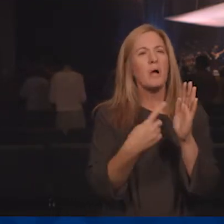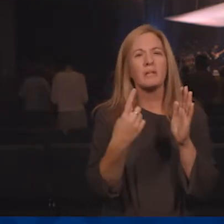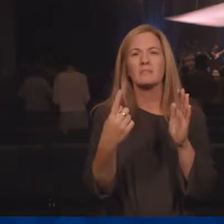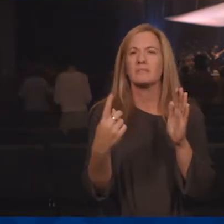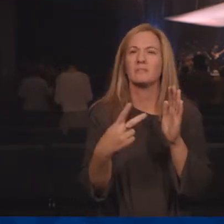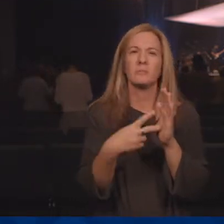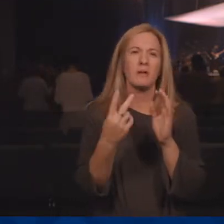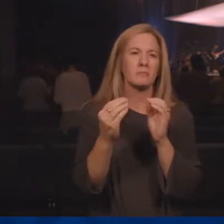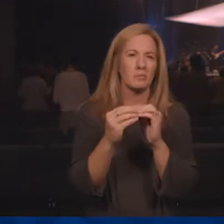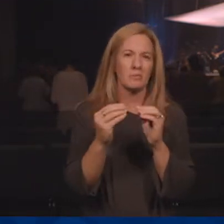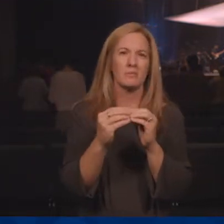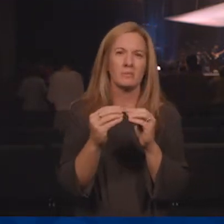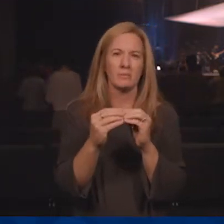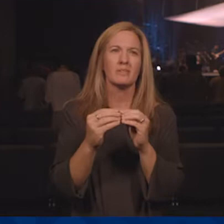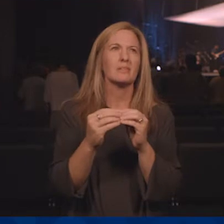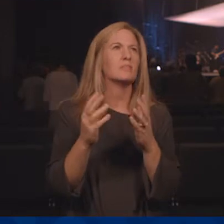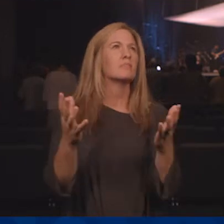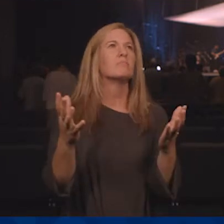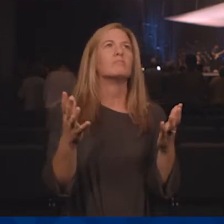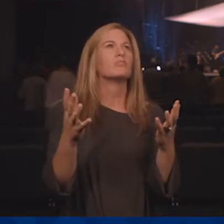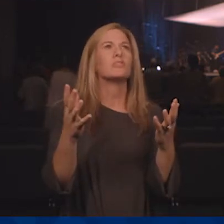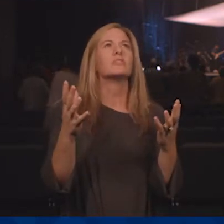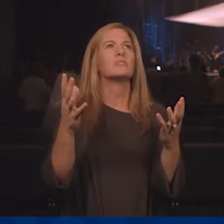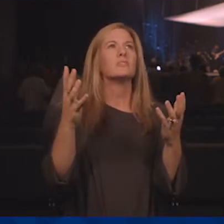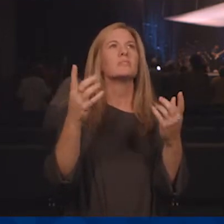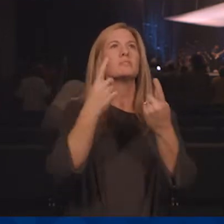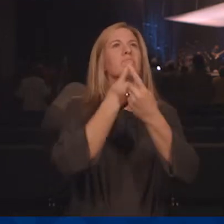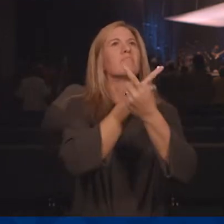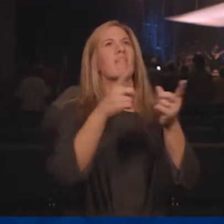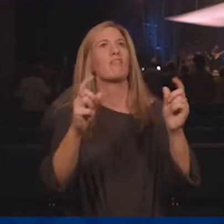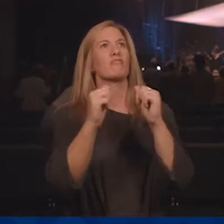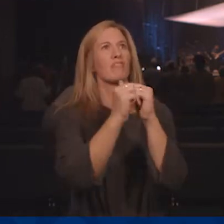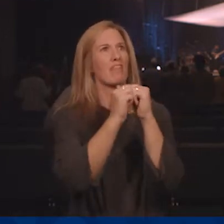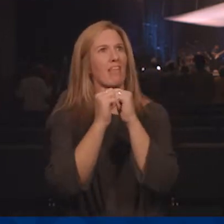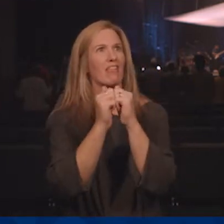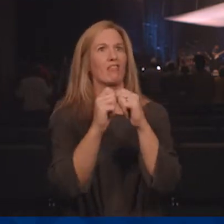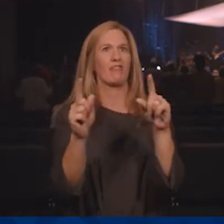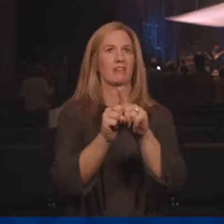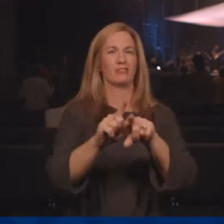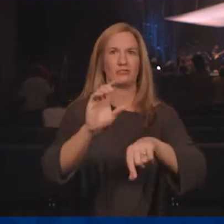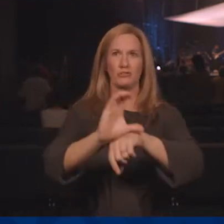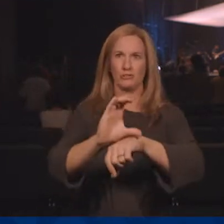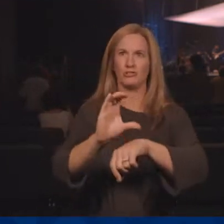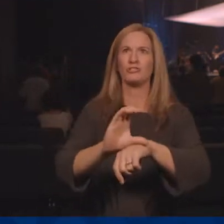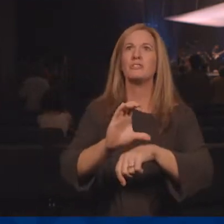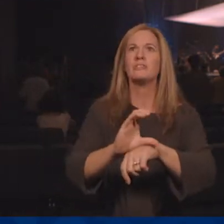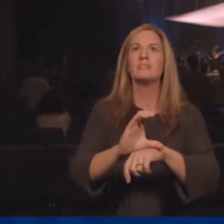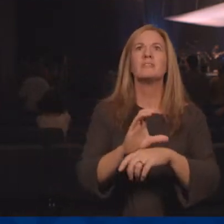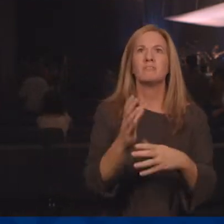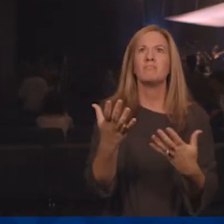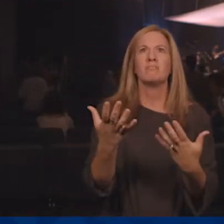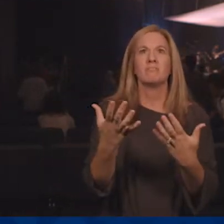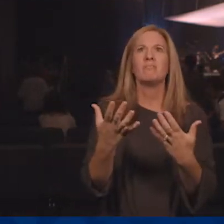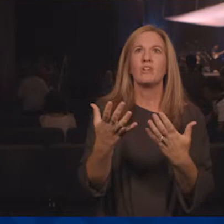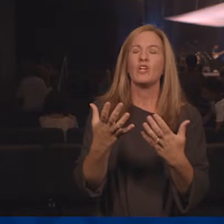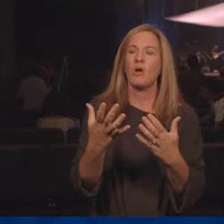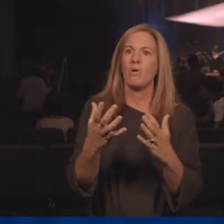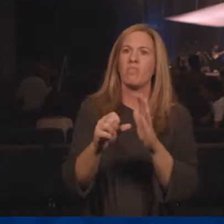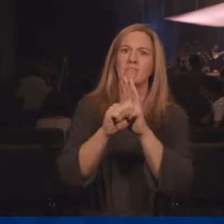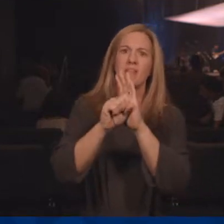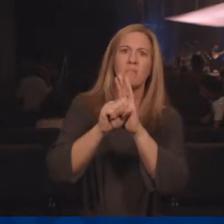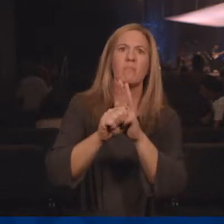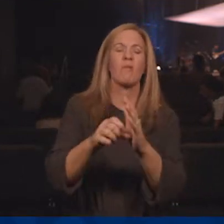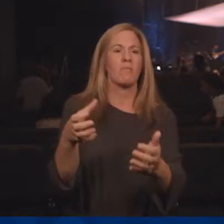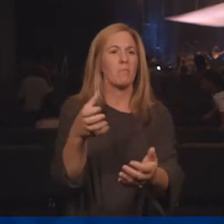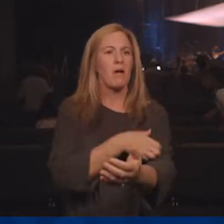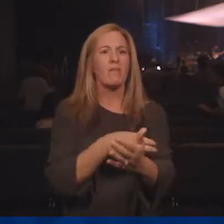more. Just declaring together as a church some simple but powerful truths about